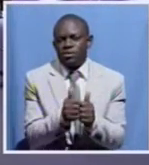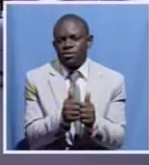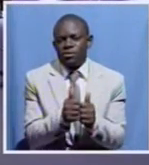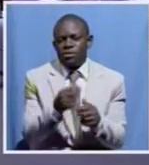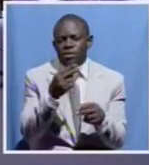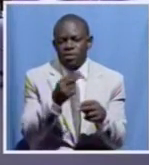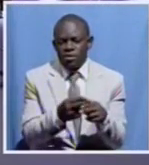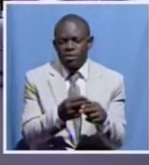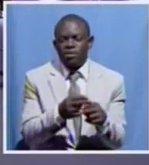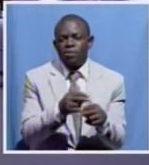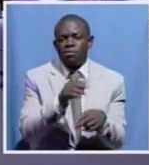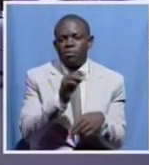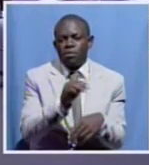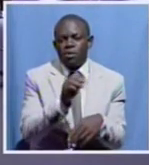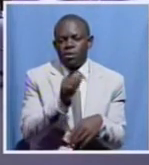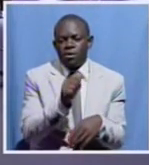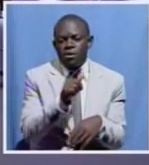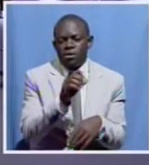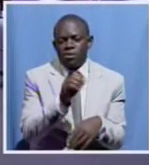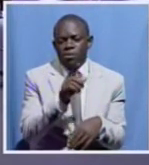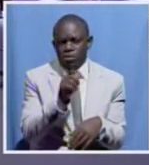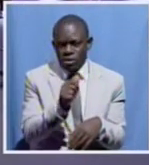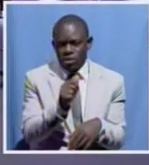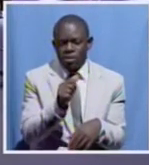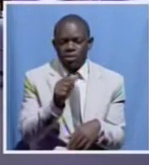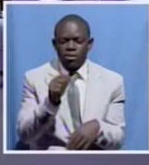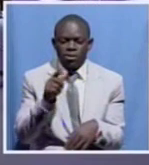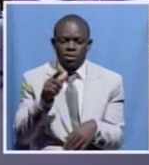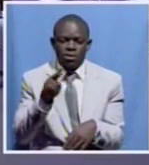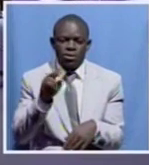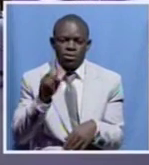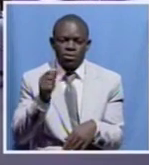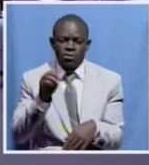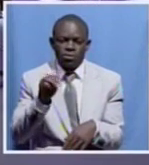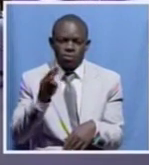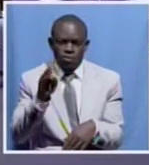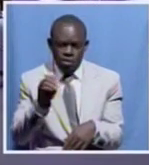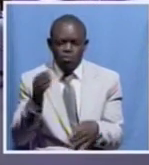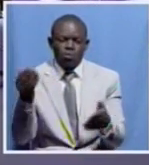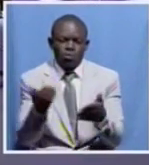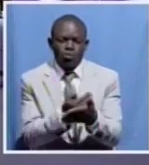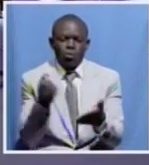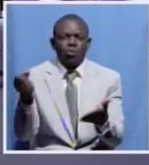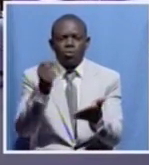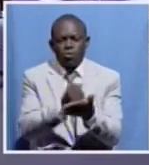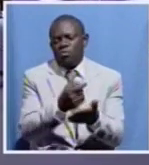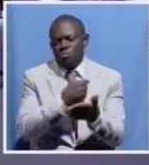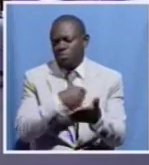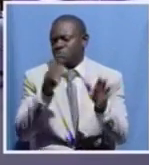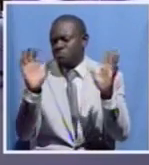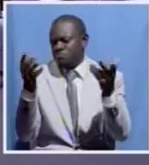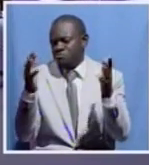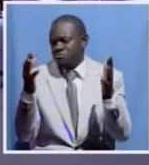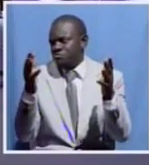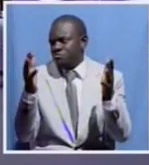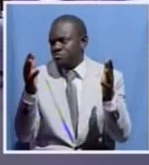him for the new job, and also to thank my older brother, Mr. Richard Manza, who left.